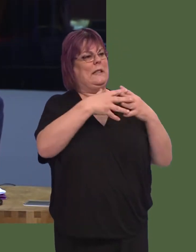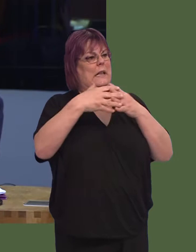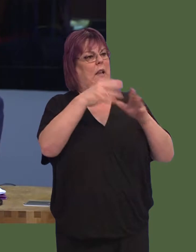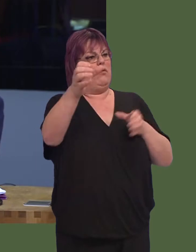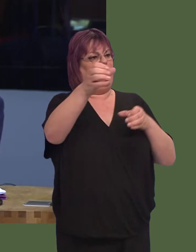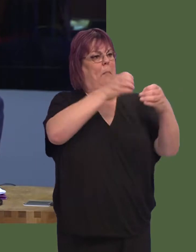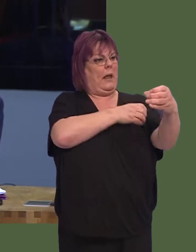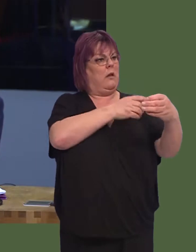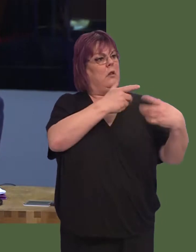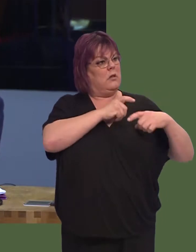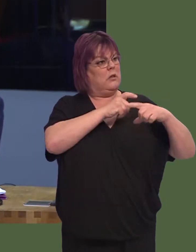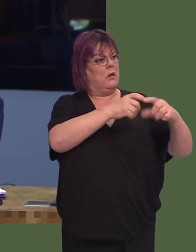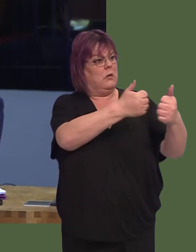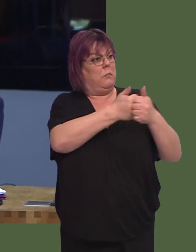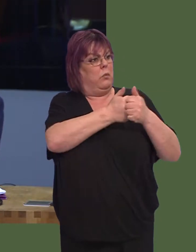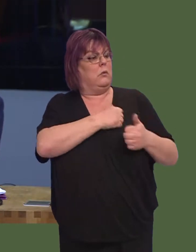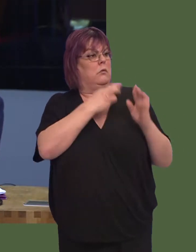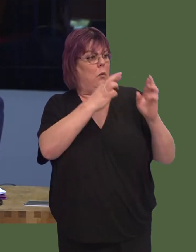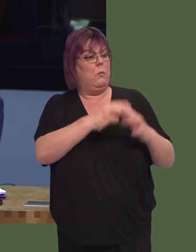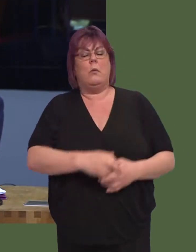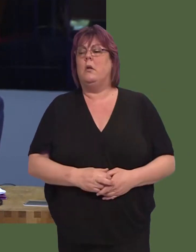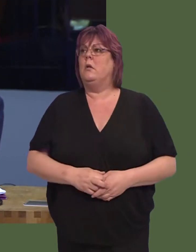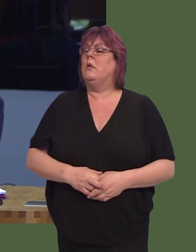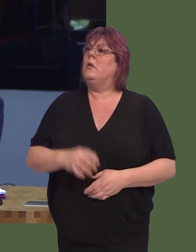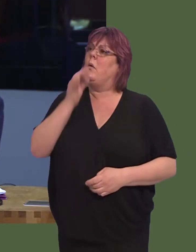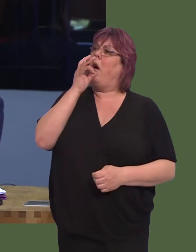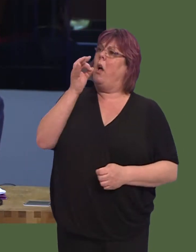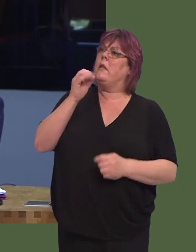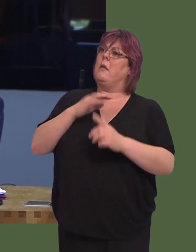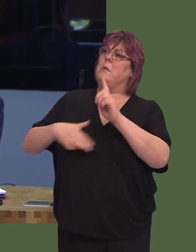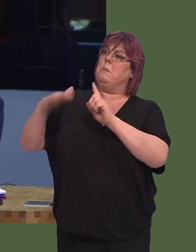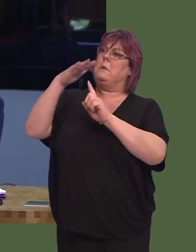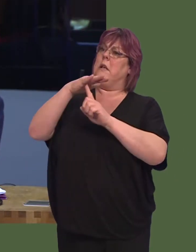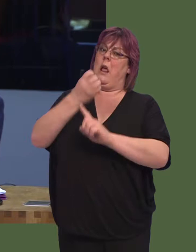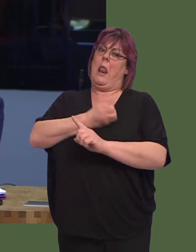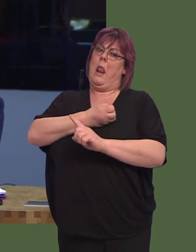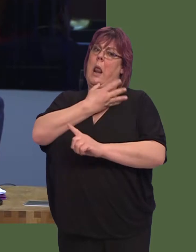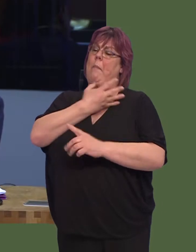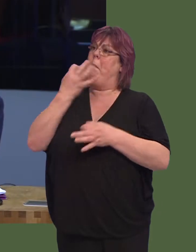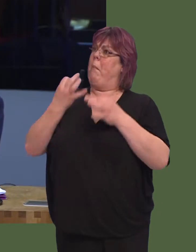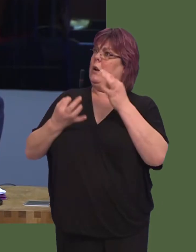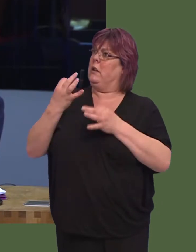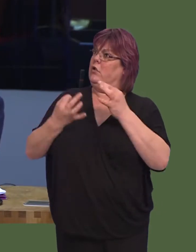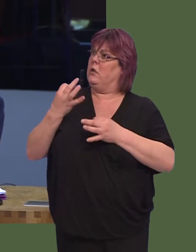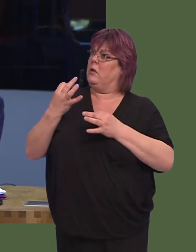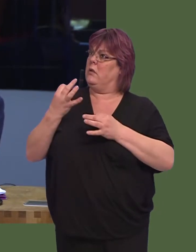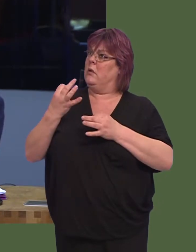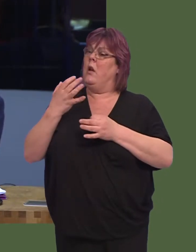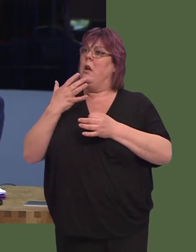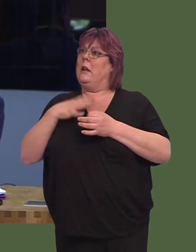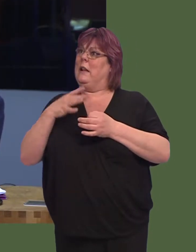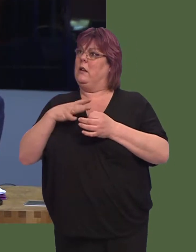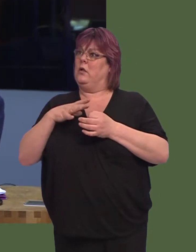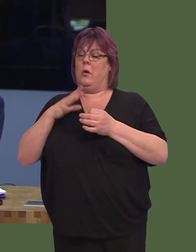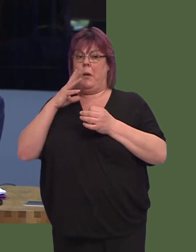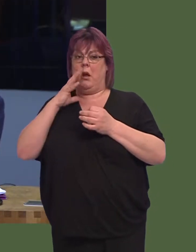not, therefore, be incumbent upon all senior Labour politicians to have the closest